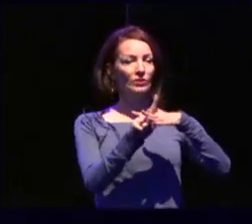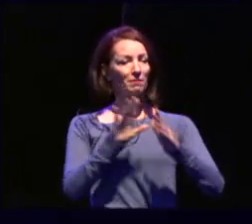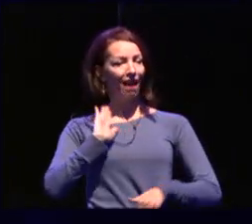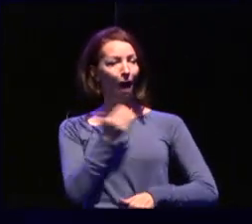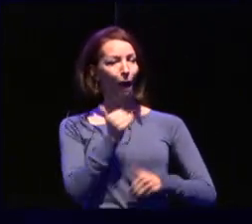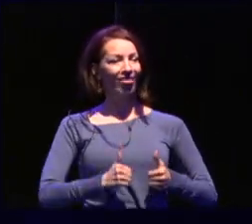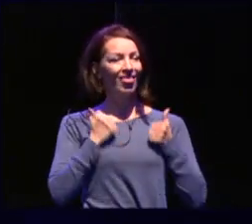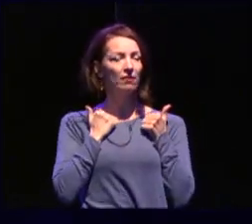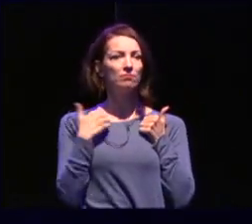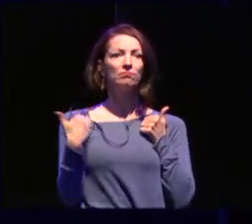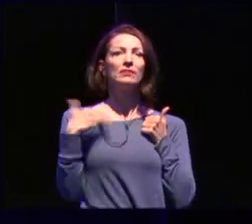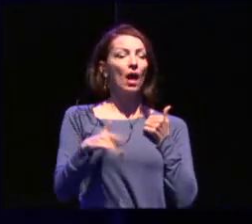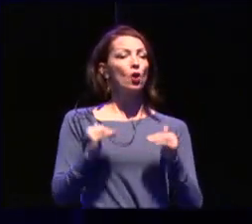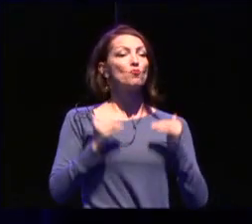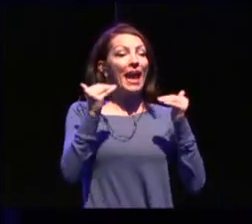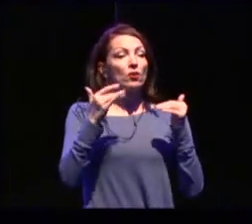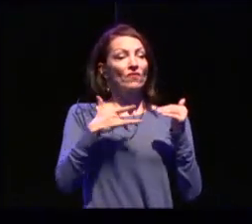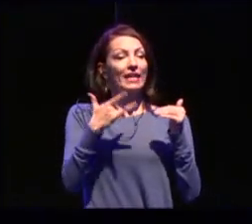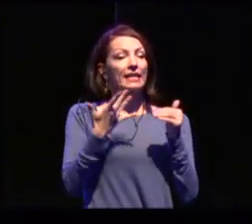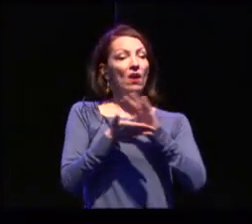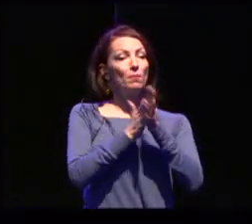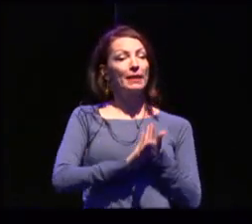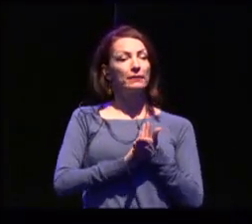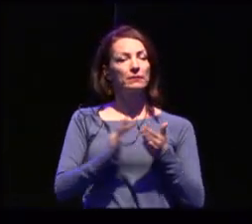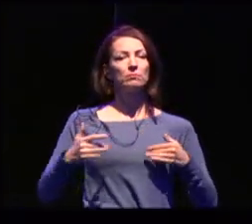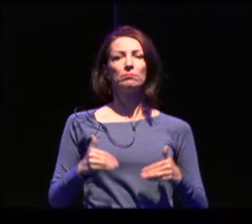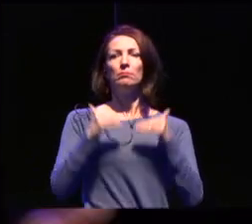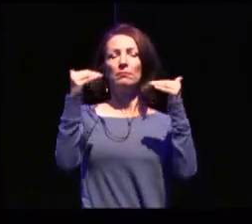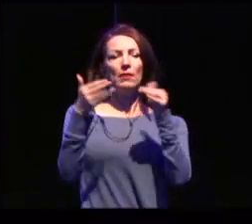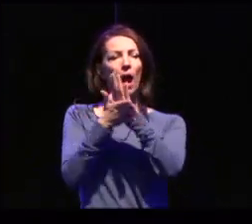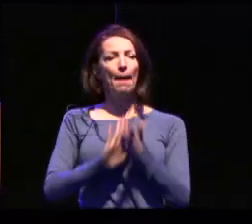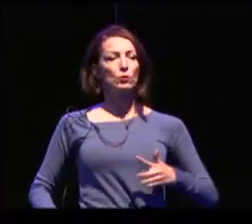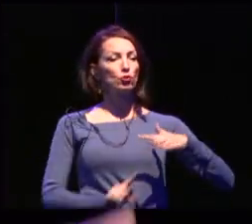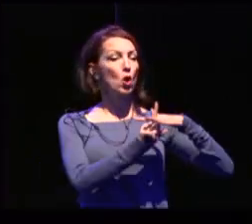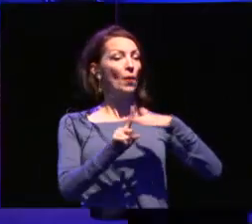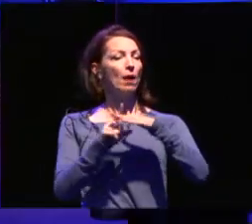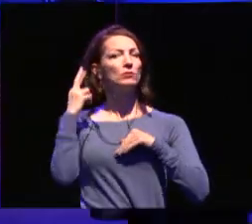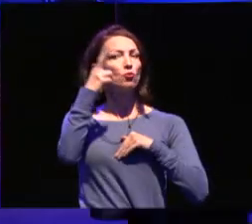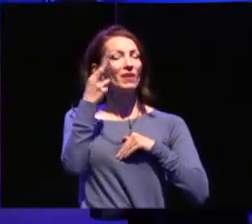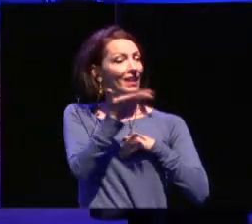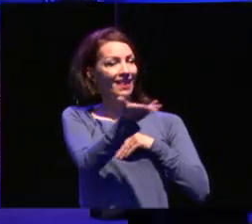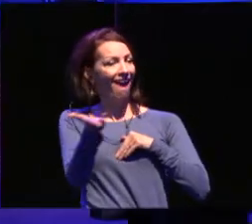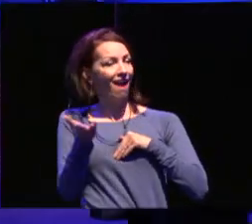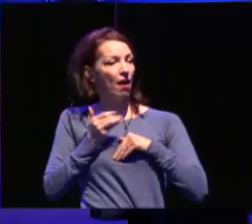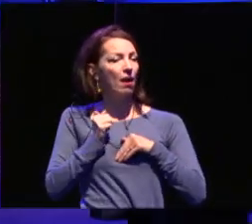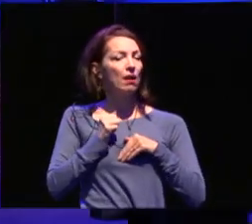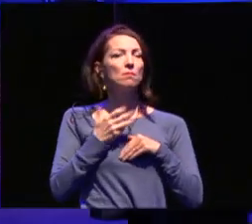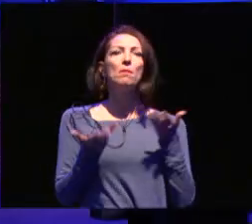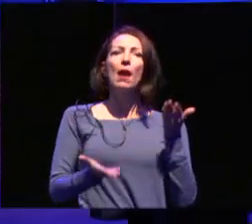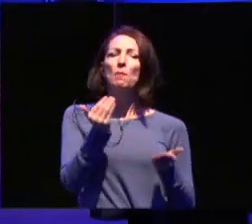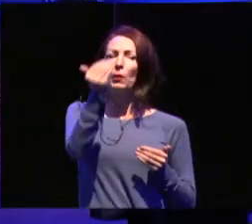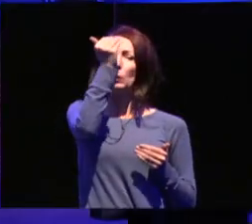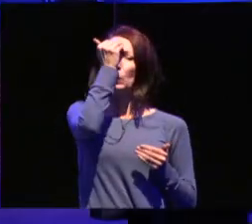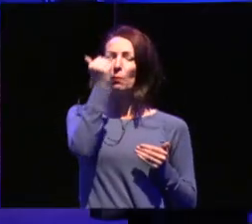lives. A greater sense of peace, greater opportunities and possibilities showing up that we didn't even know were there. Or perhaps we knew